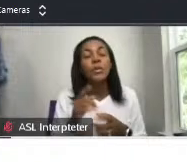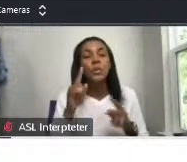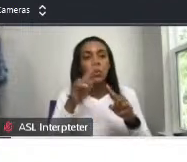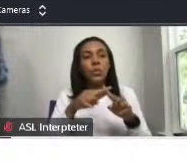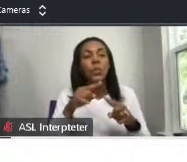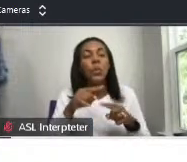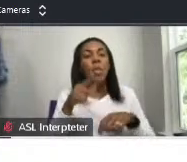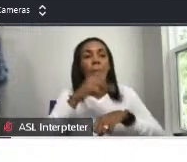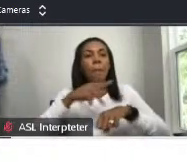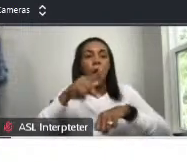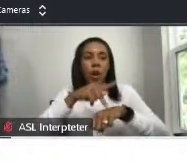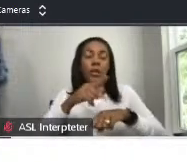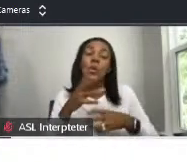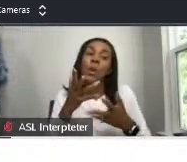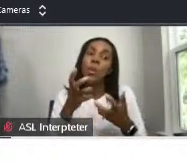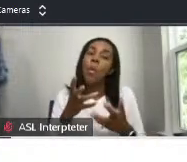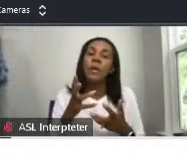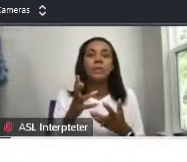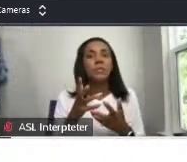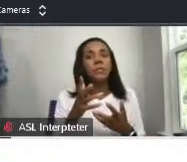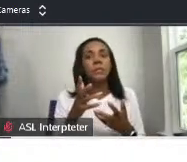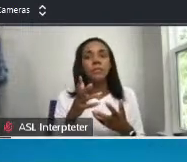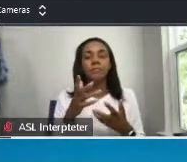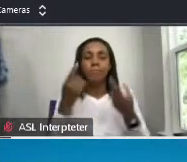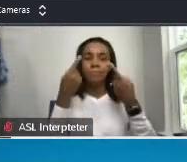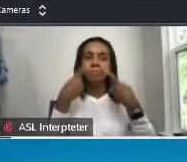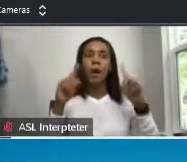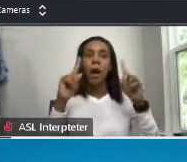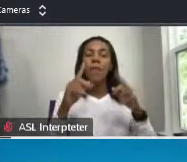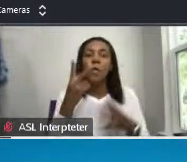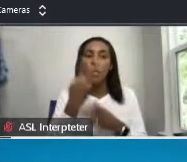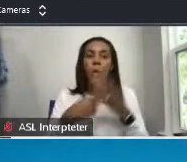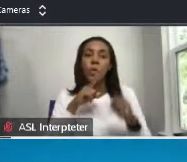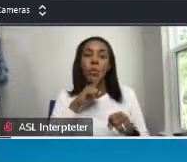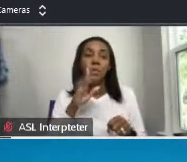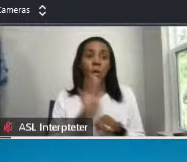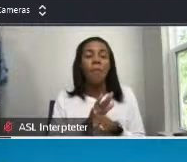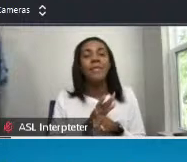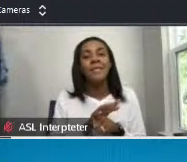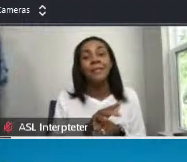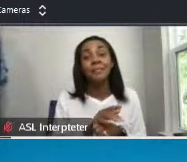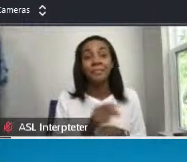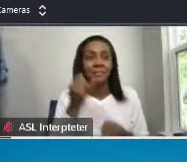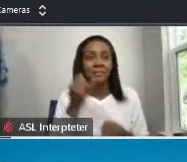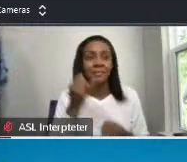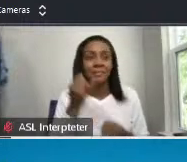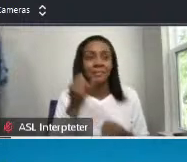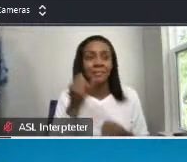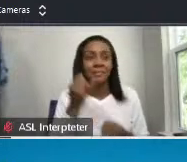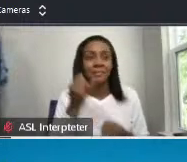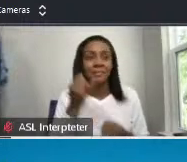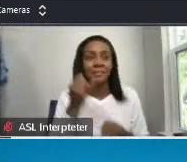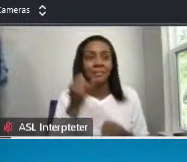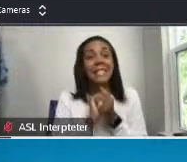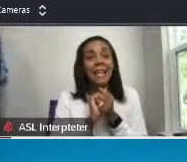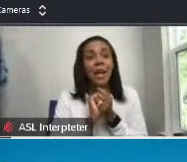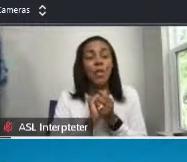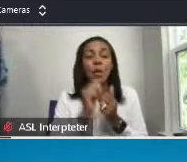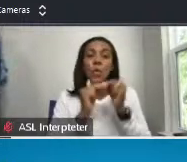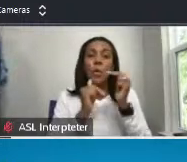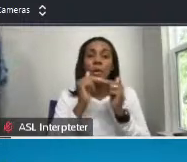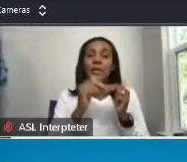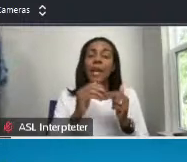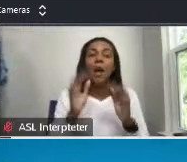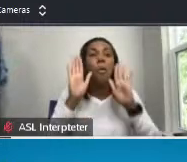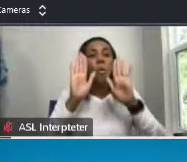we're trying to make good on both of those promises. Next slide, last slide. Together, we're building, I think, a great new Tom Lee